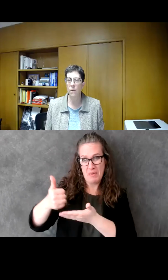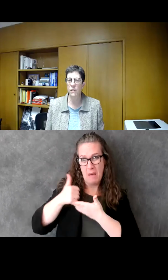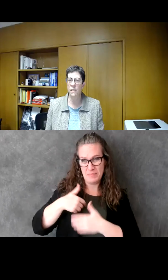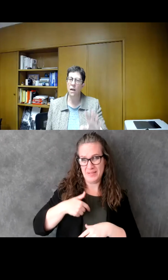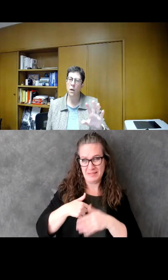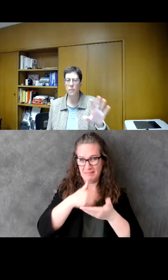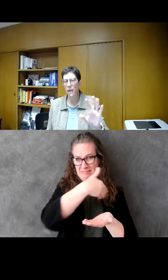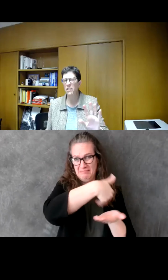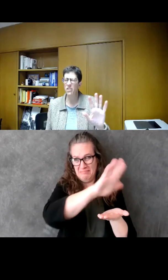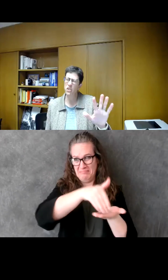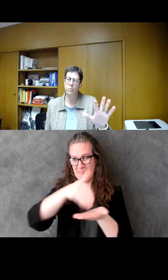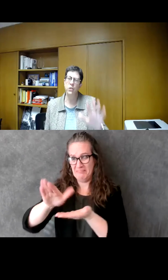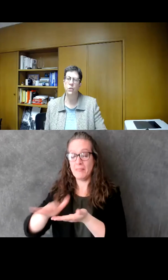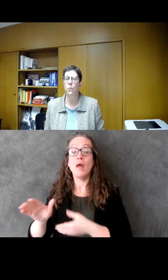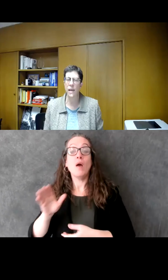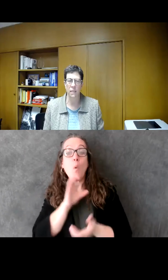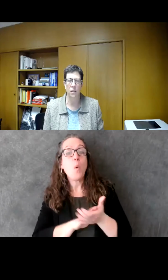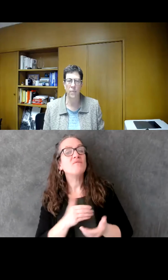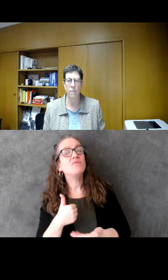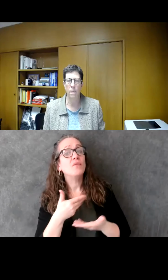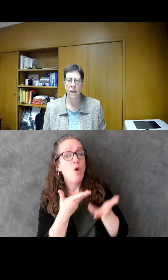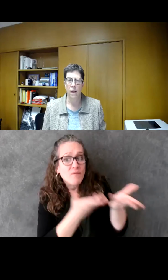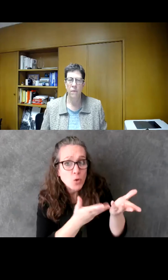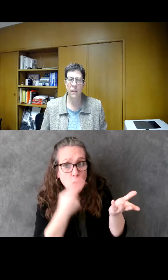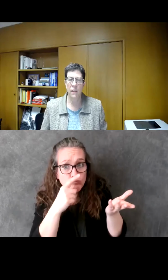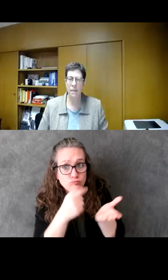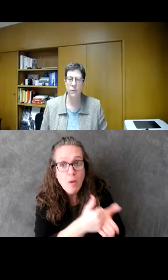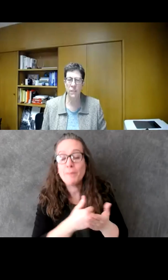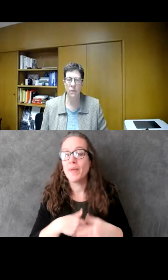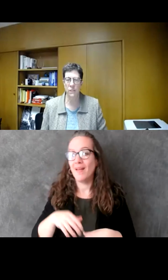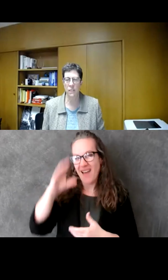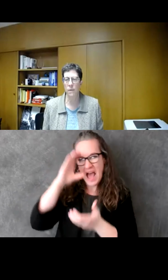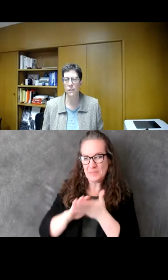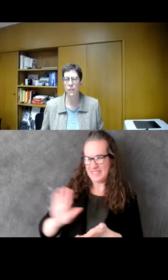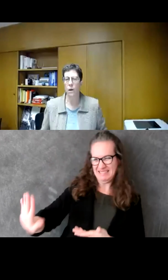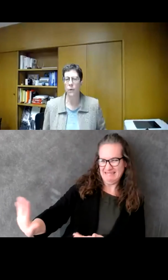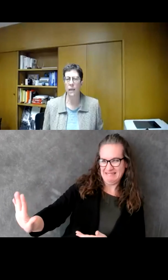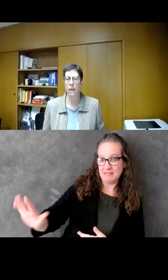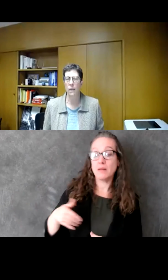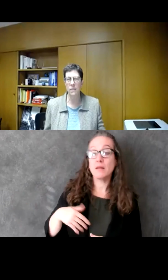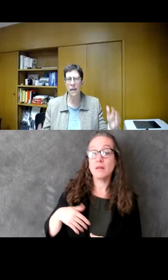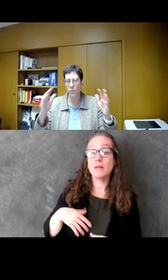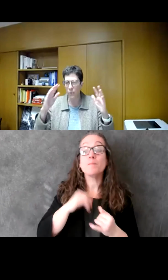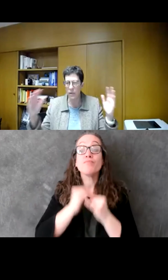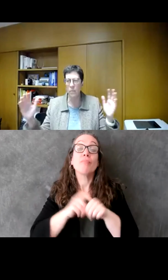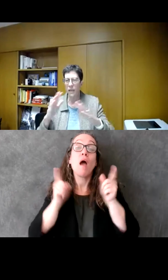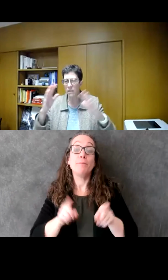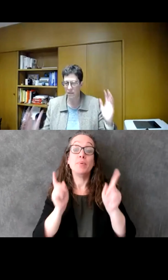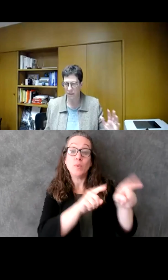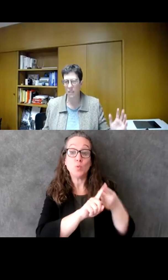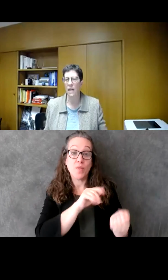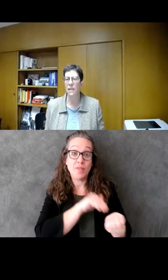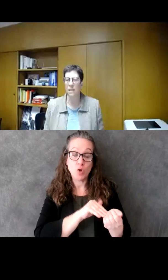she offers to help, he might just push her away a little bit. The last time he was in was 6 months ago, and he's had a pretty